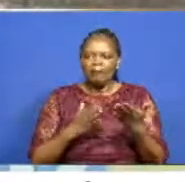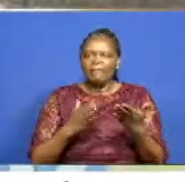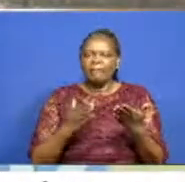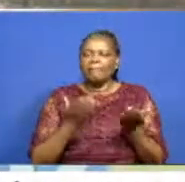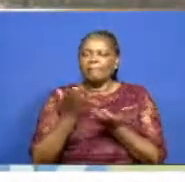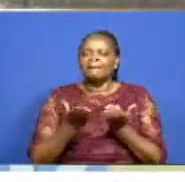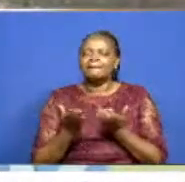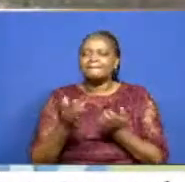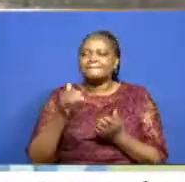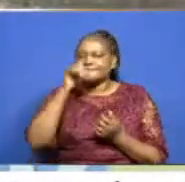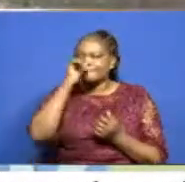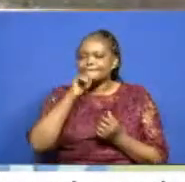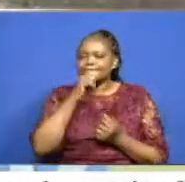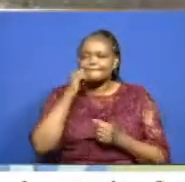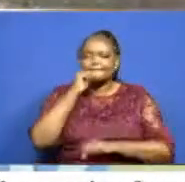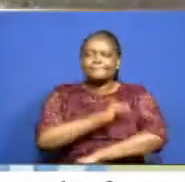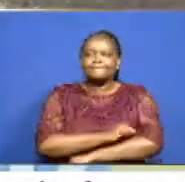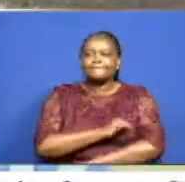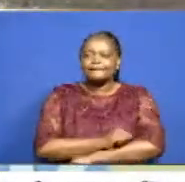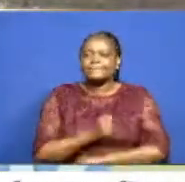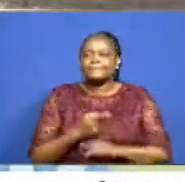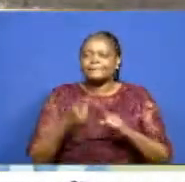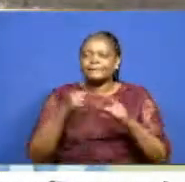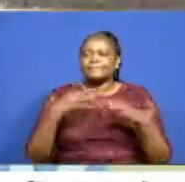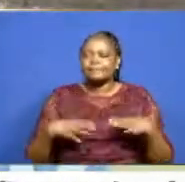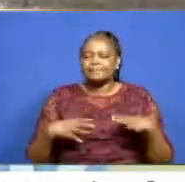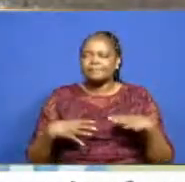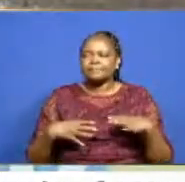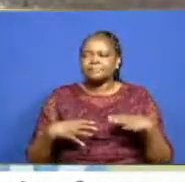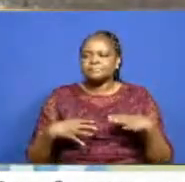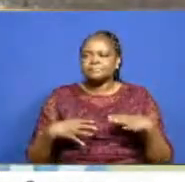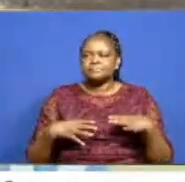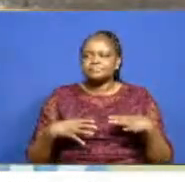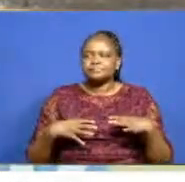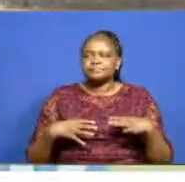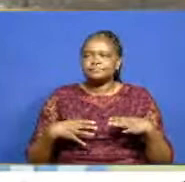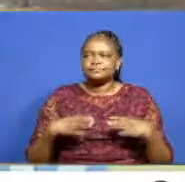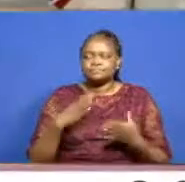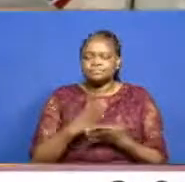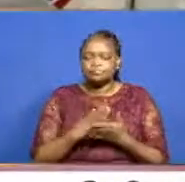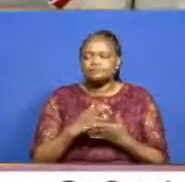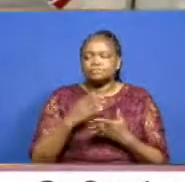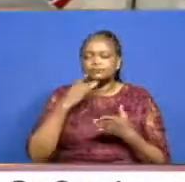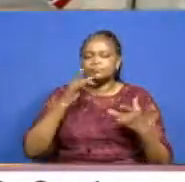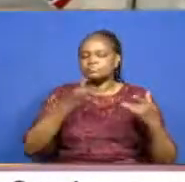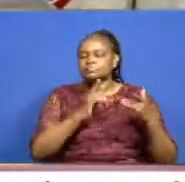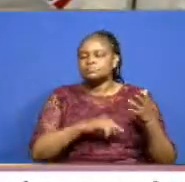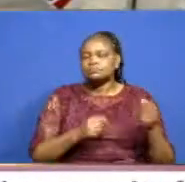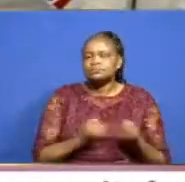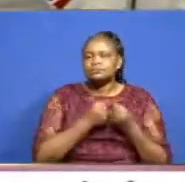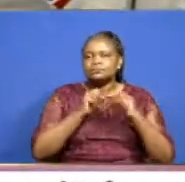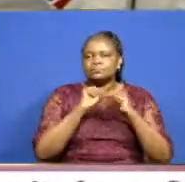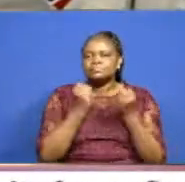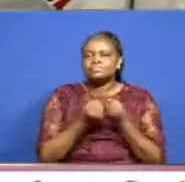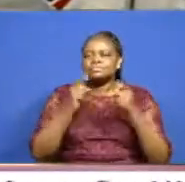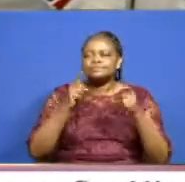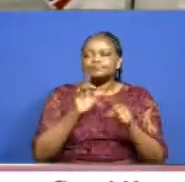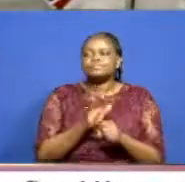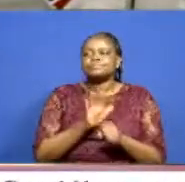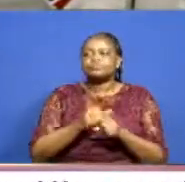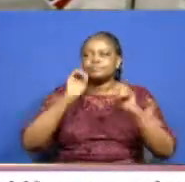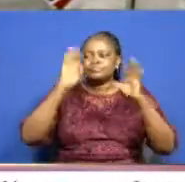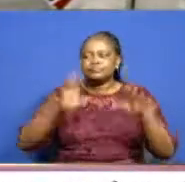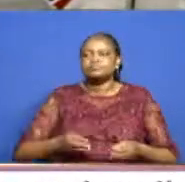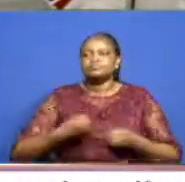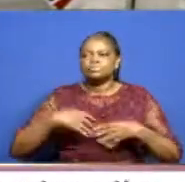private sector. But these are people, if you look at what is happening even on social media, quite a number of teachers have really lost